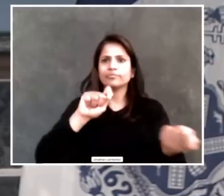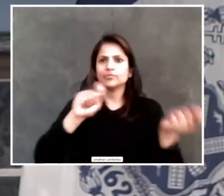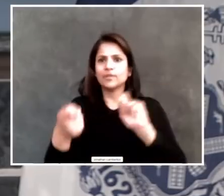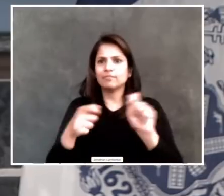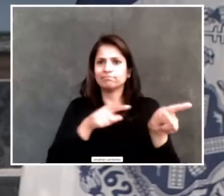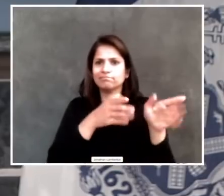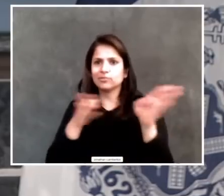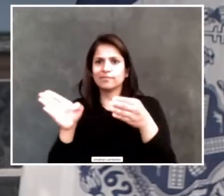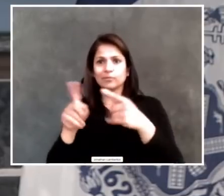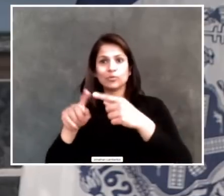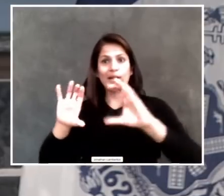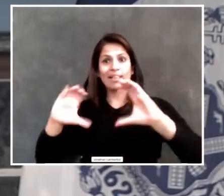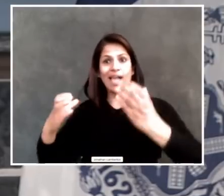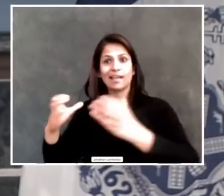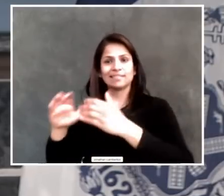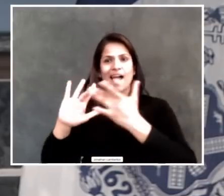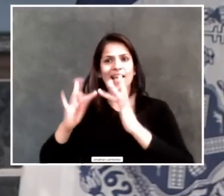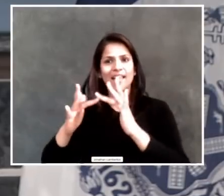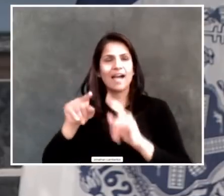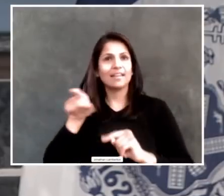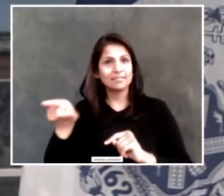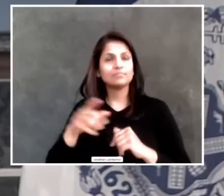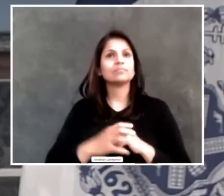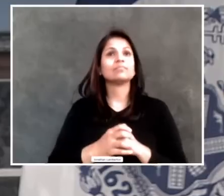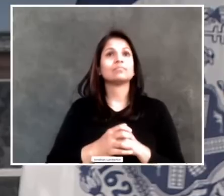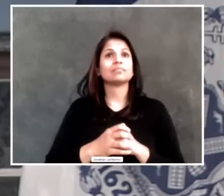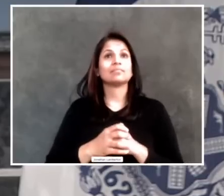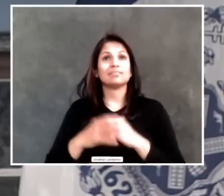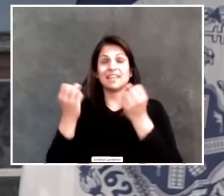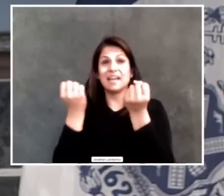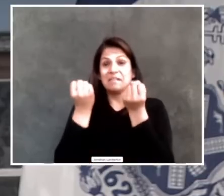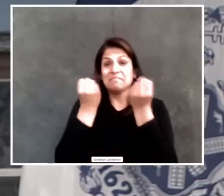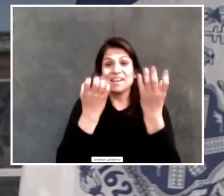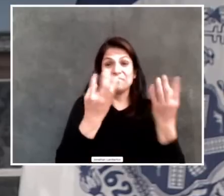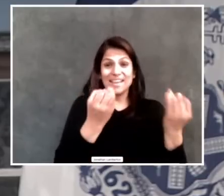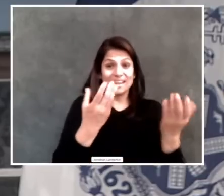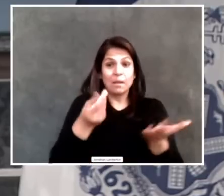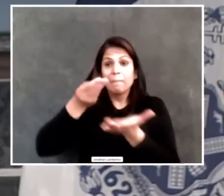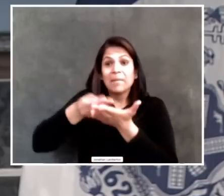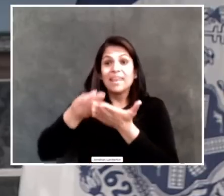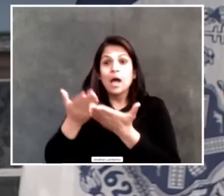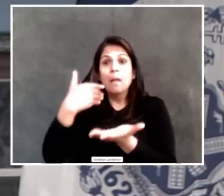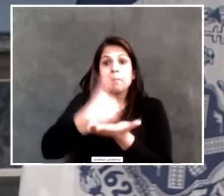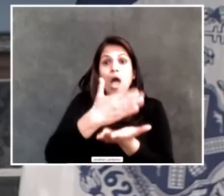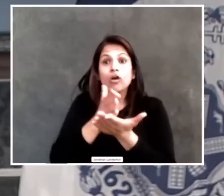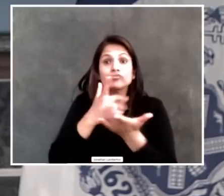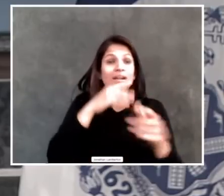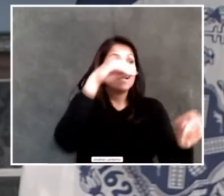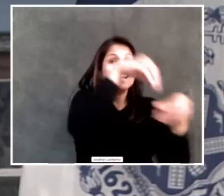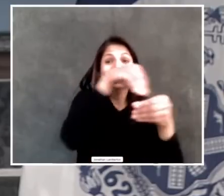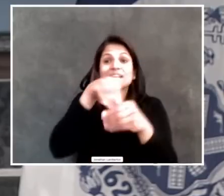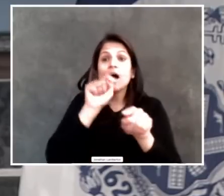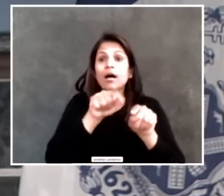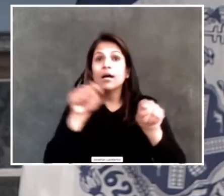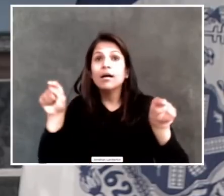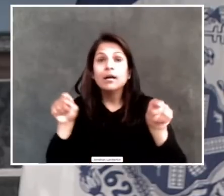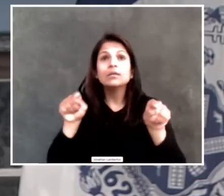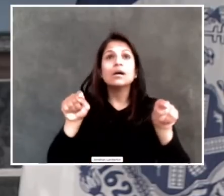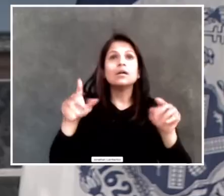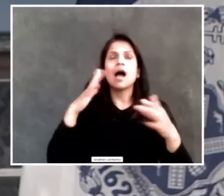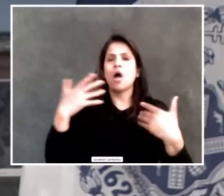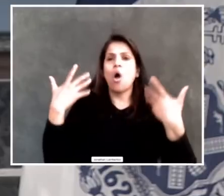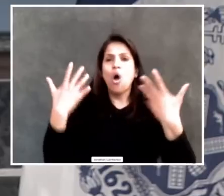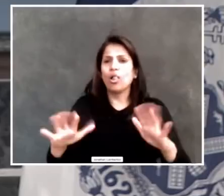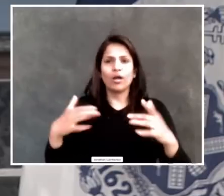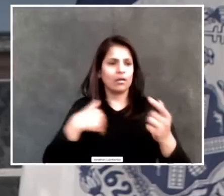spent because normal operations are not going on. Hopefully that's a very limited period of time, and then we can ramp back up. But Vision Zero has always been a